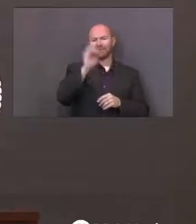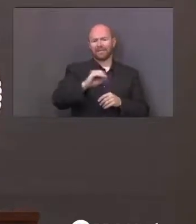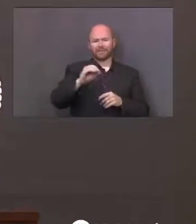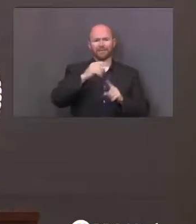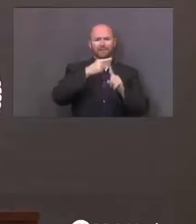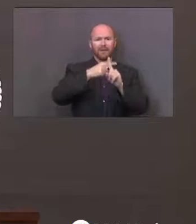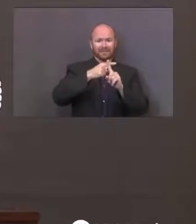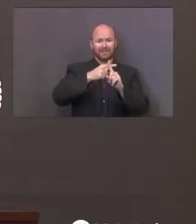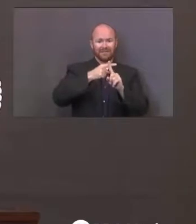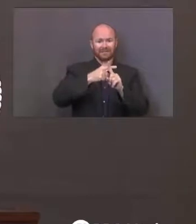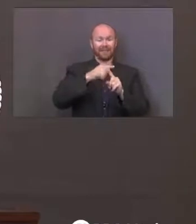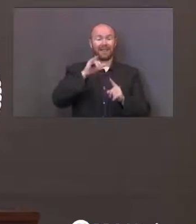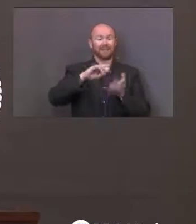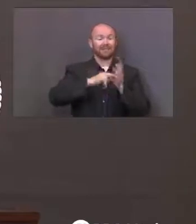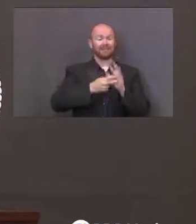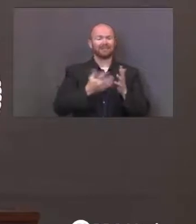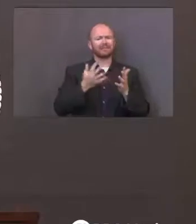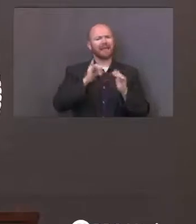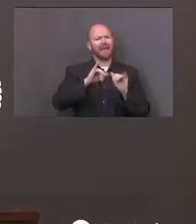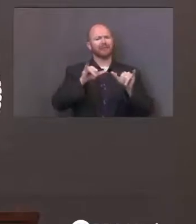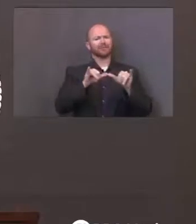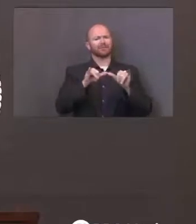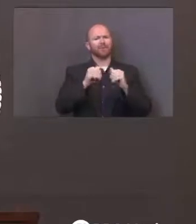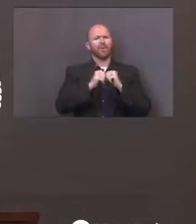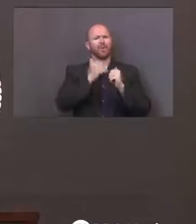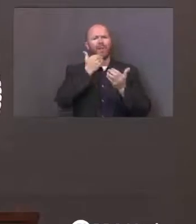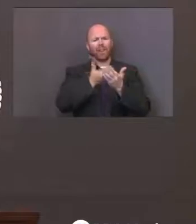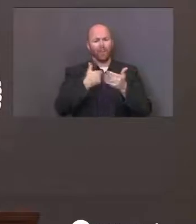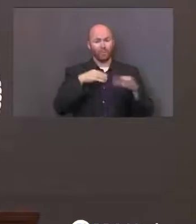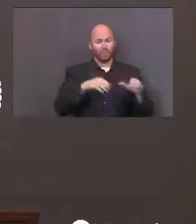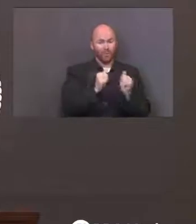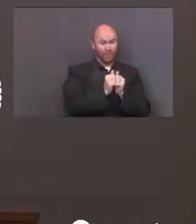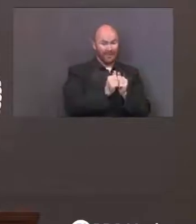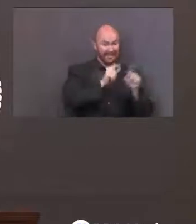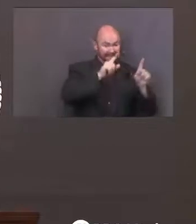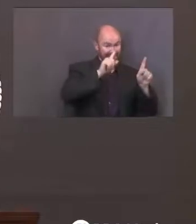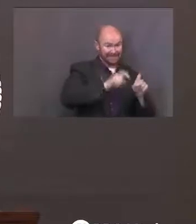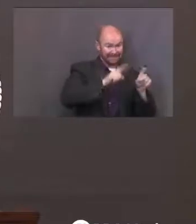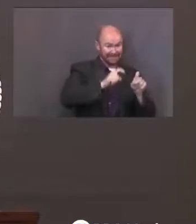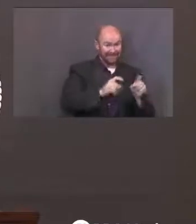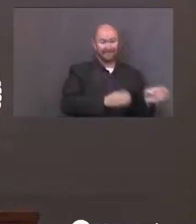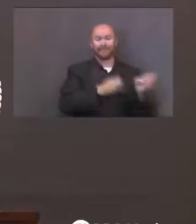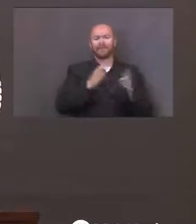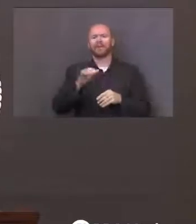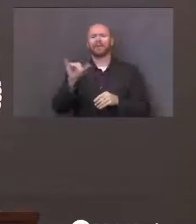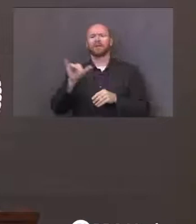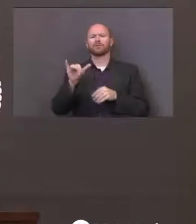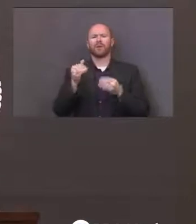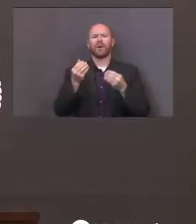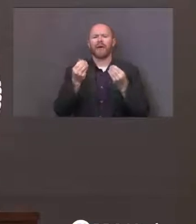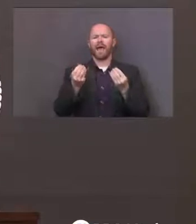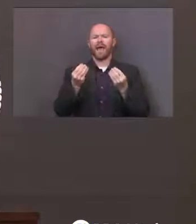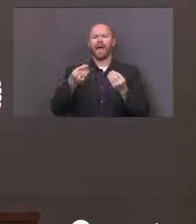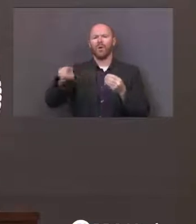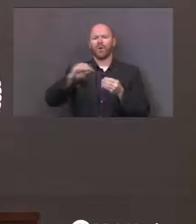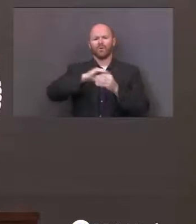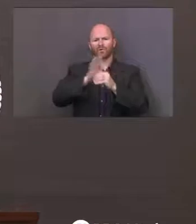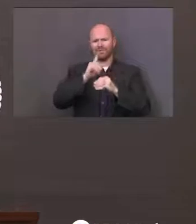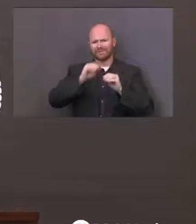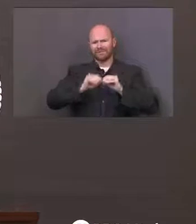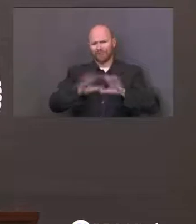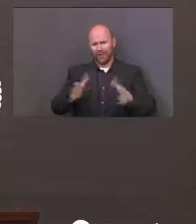it. It's a measure of how well we are doing at testing and also a measure of the spread of COVID-19 throughout our